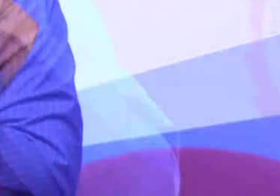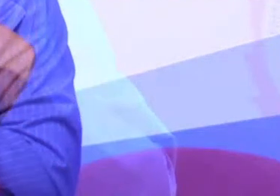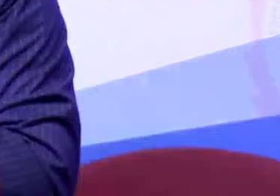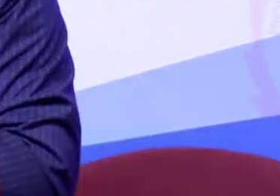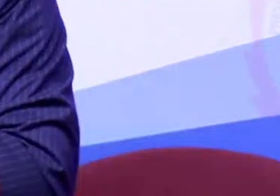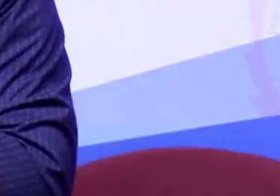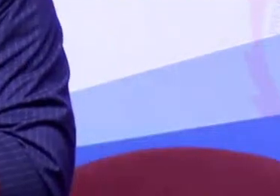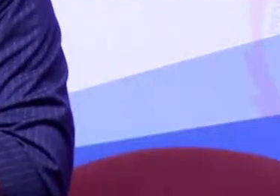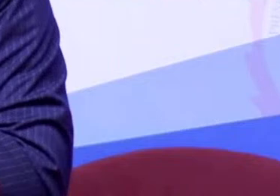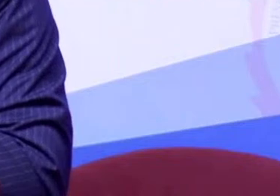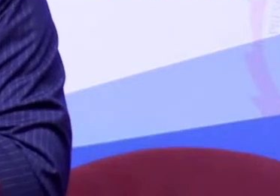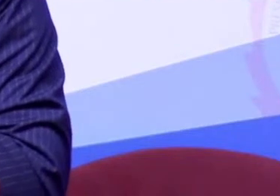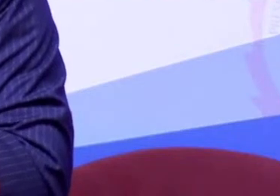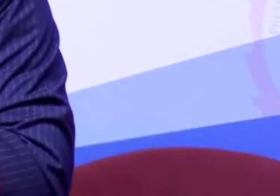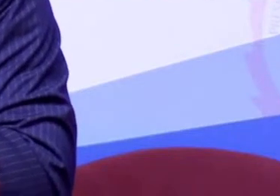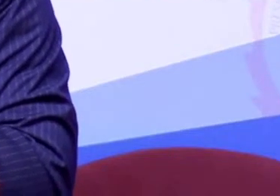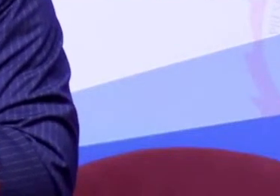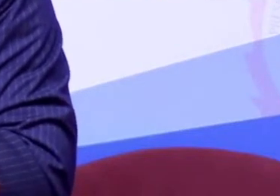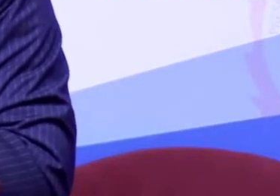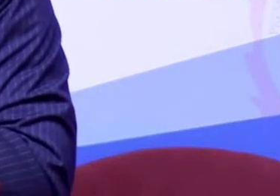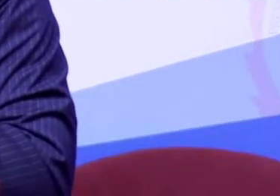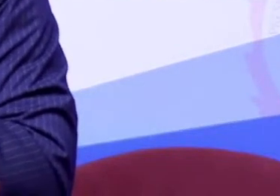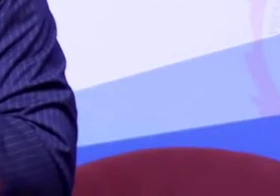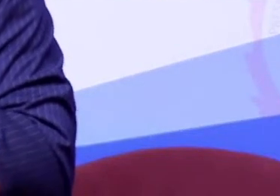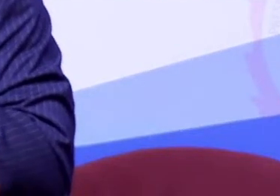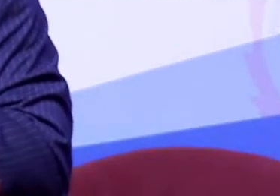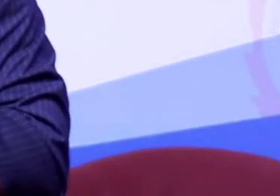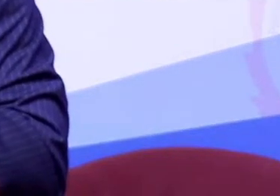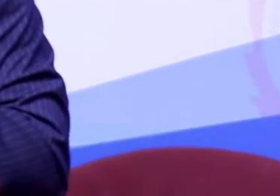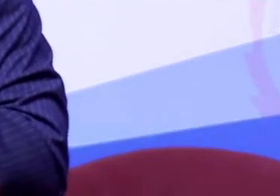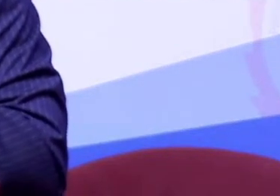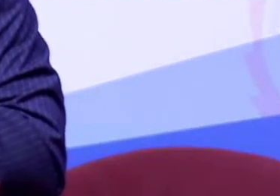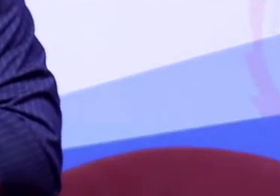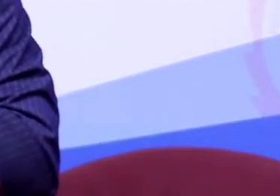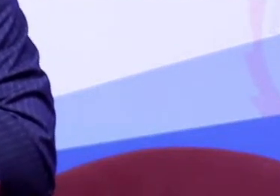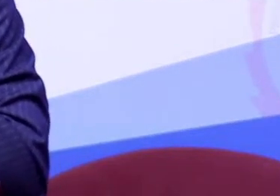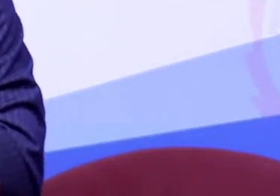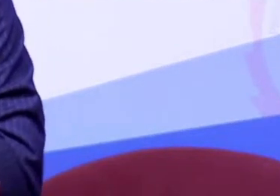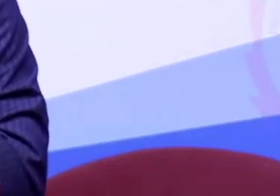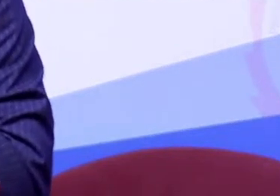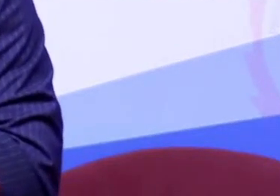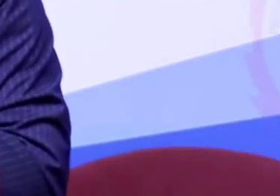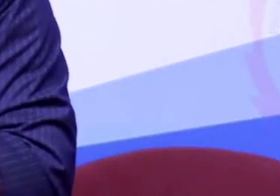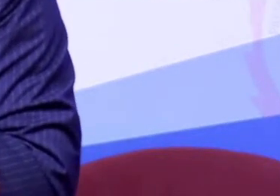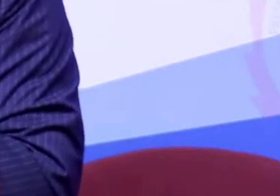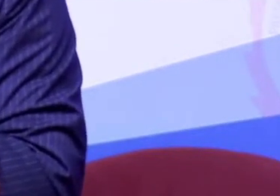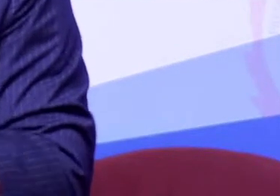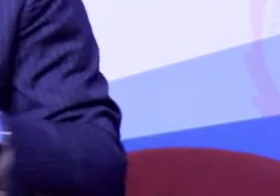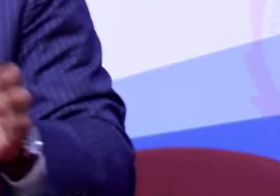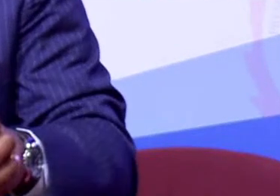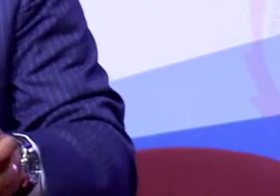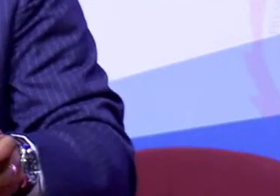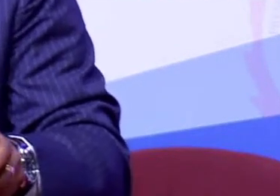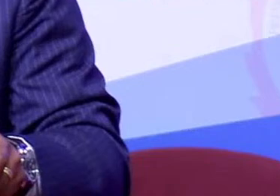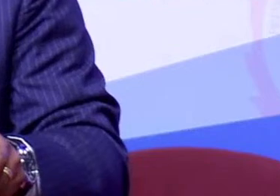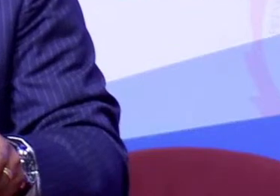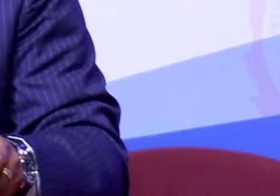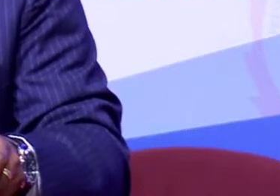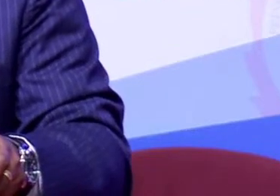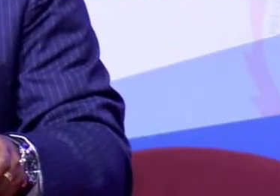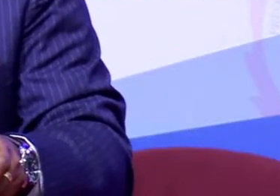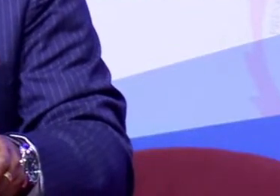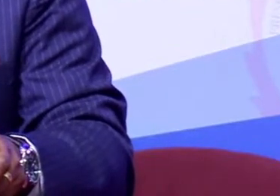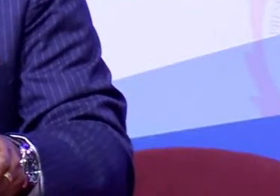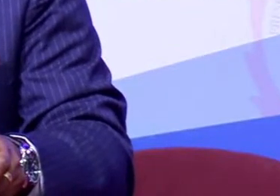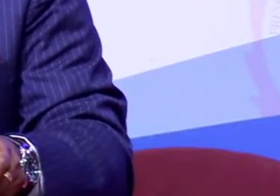The first, Joshua talks of, number one, the motivation for our service. The motivation for